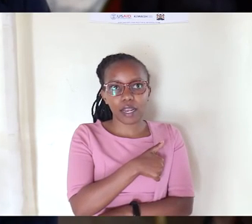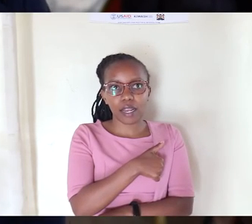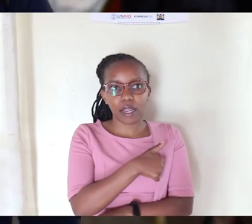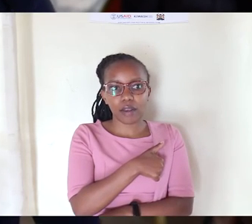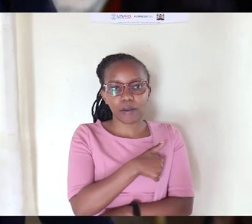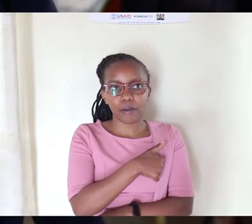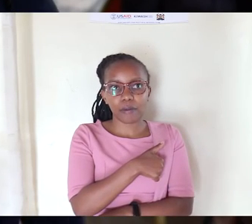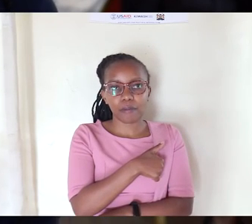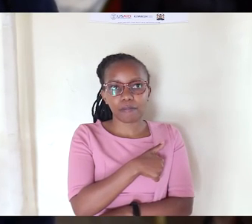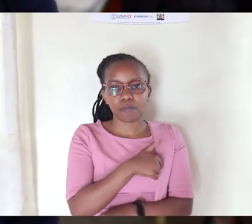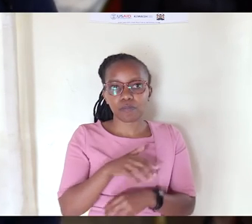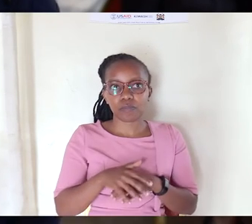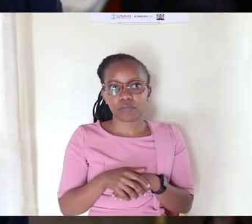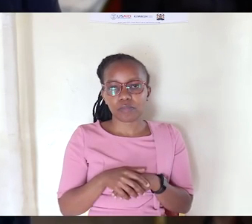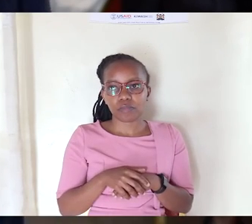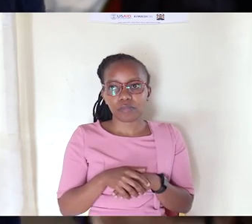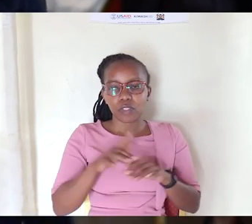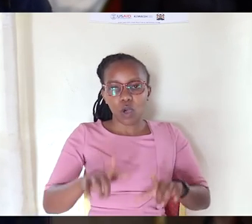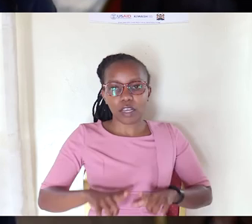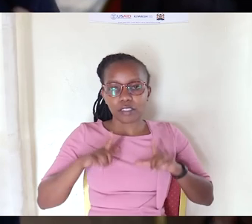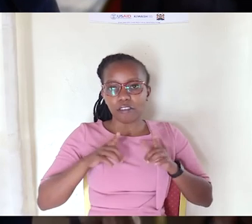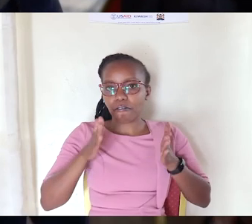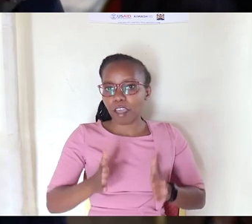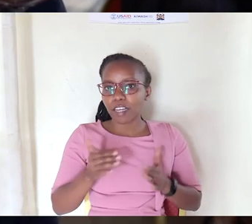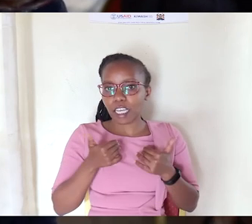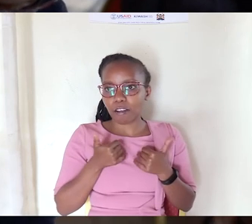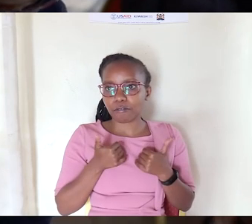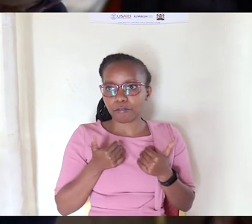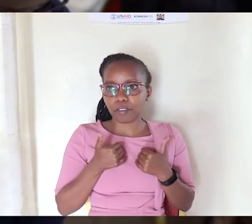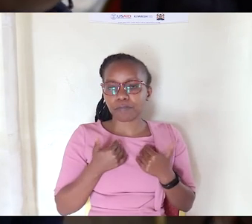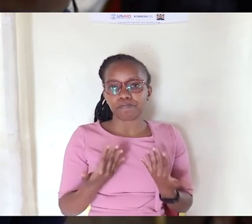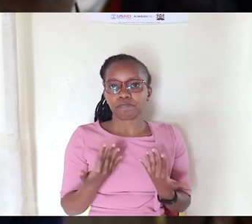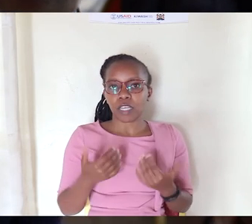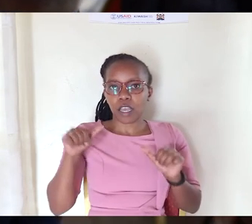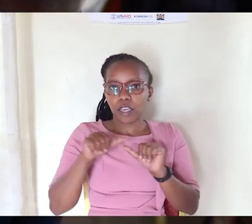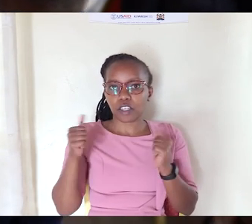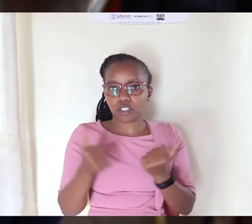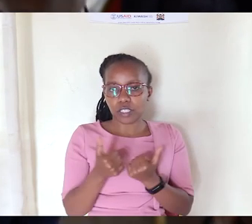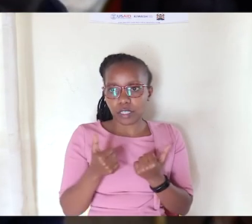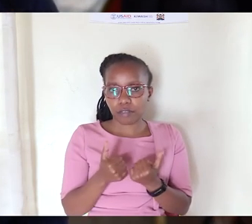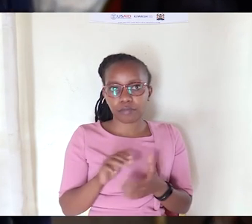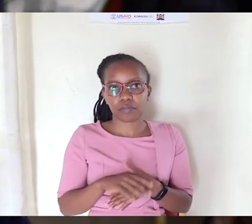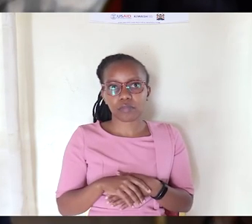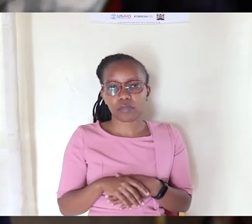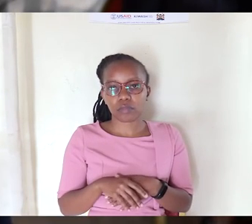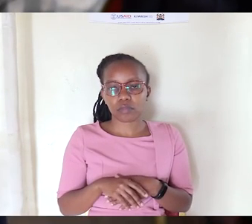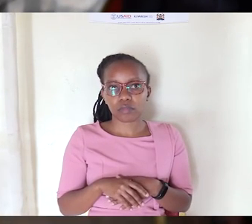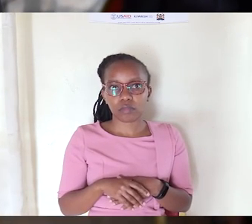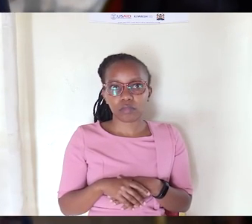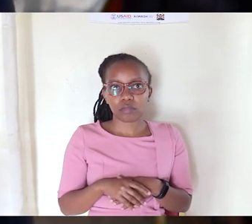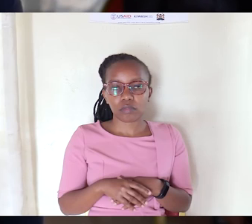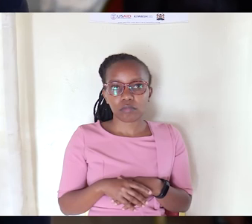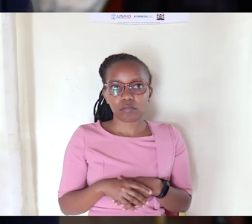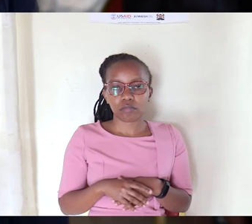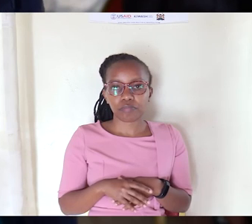victims are in the morgue and we have survivors, and survivors have agency and they can speak for themselves. We thank Lee Fang, who